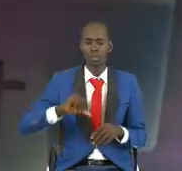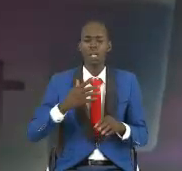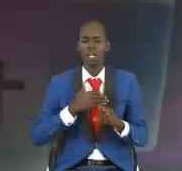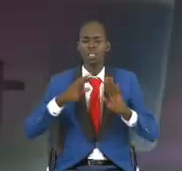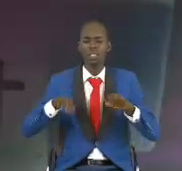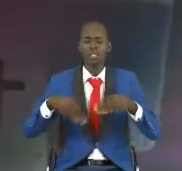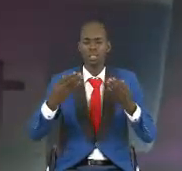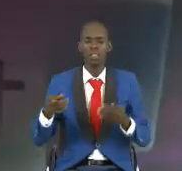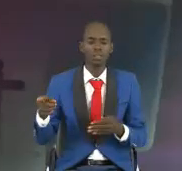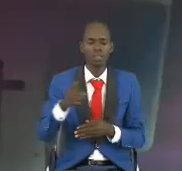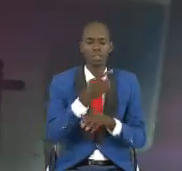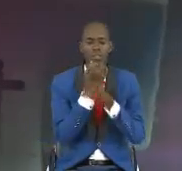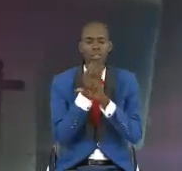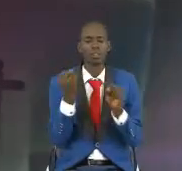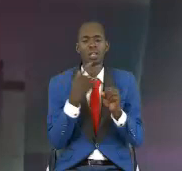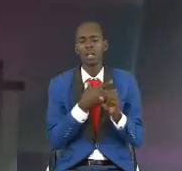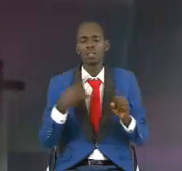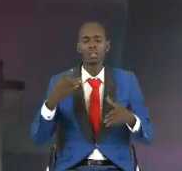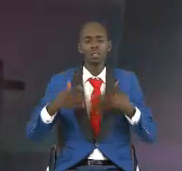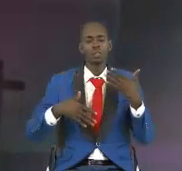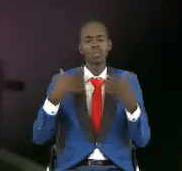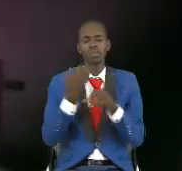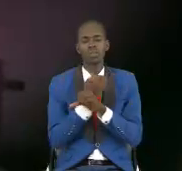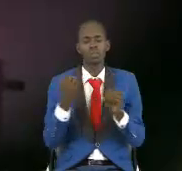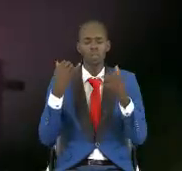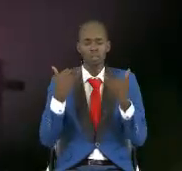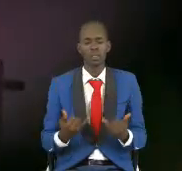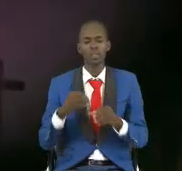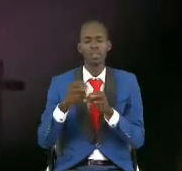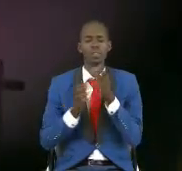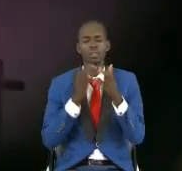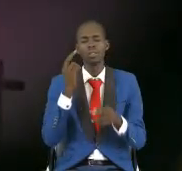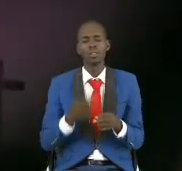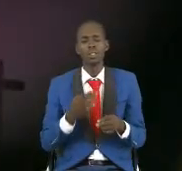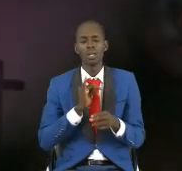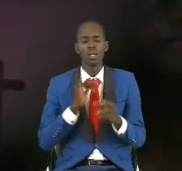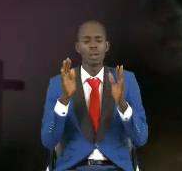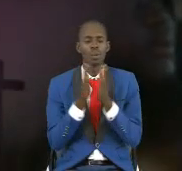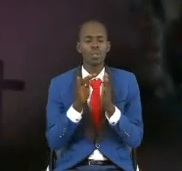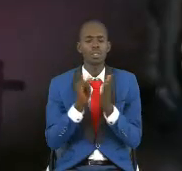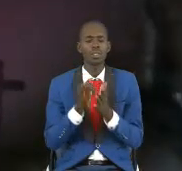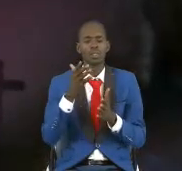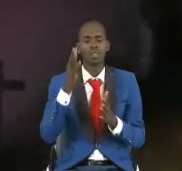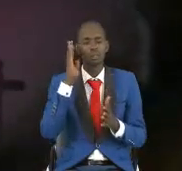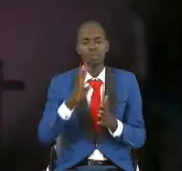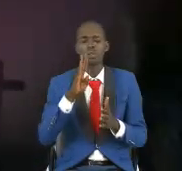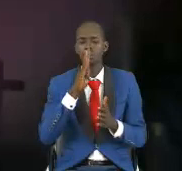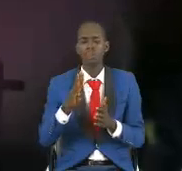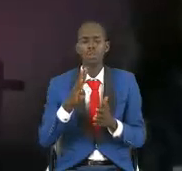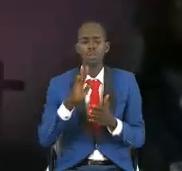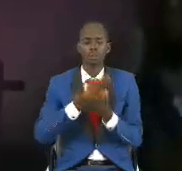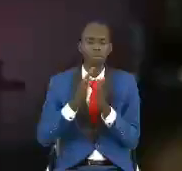the joy of salvation now in Jesus' name. And I pray that the peace that comes with salvation